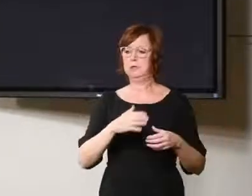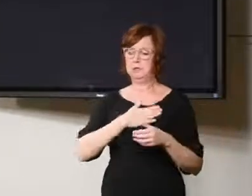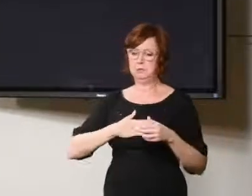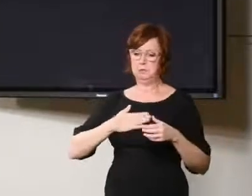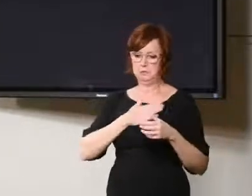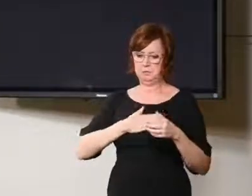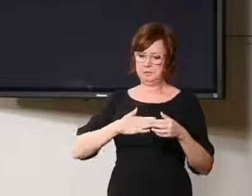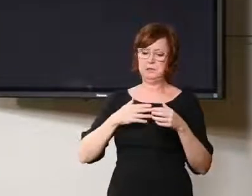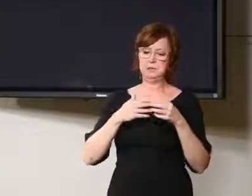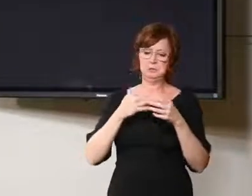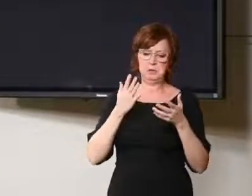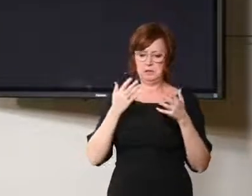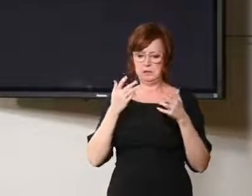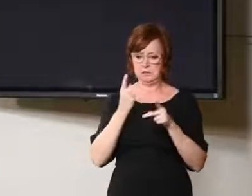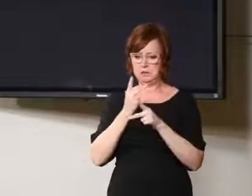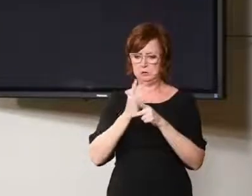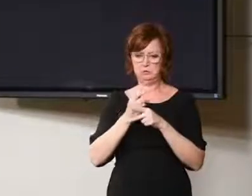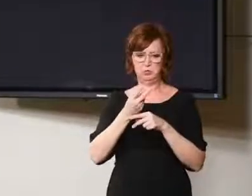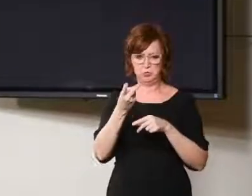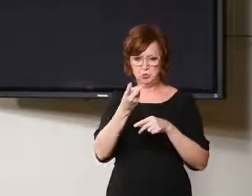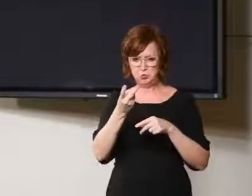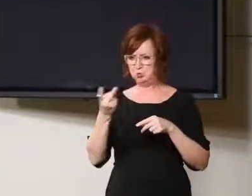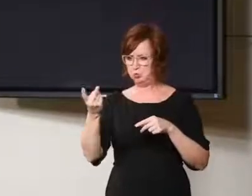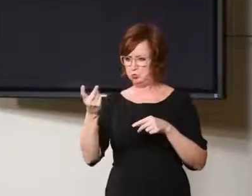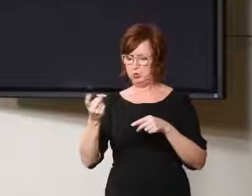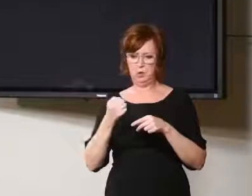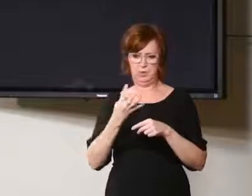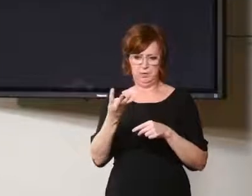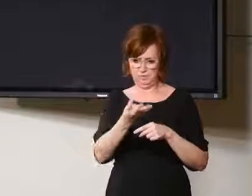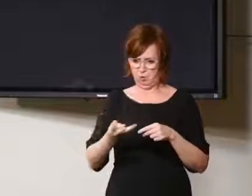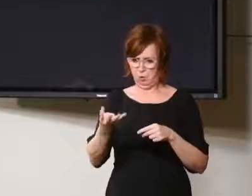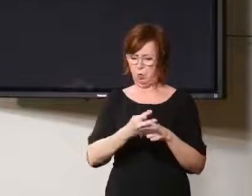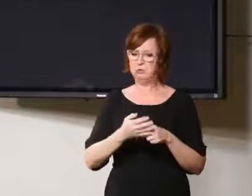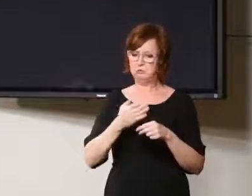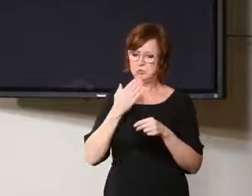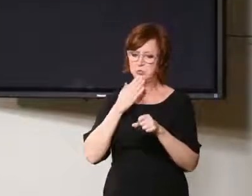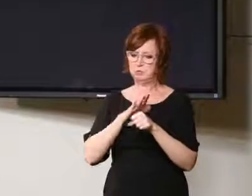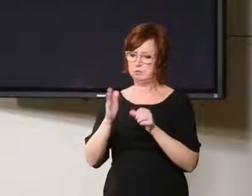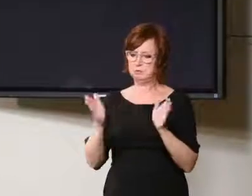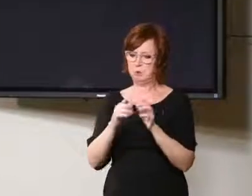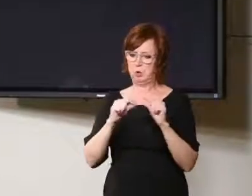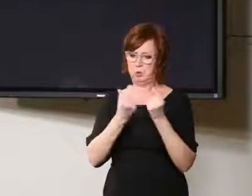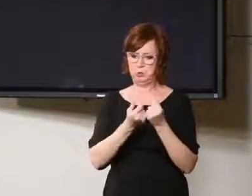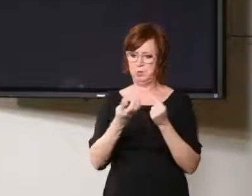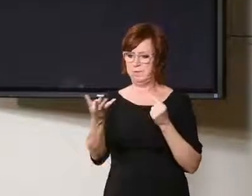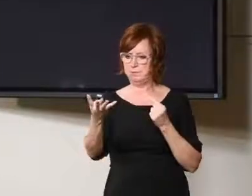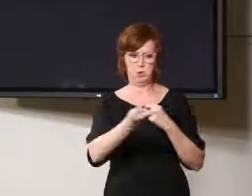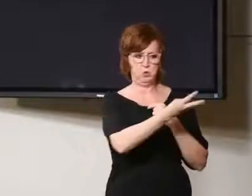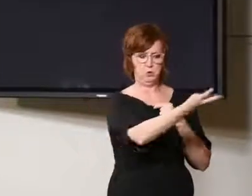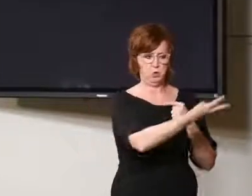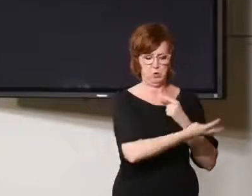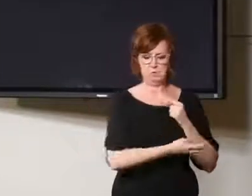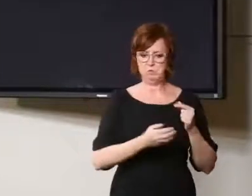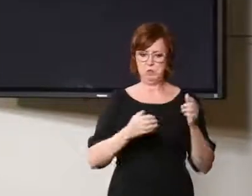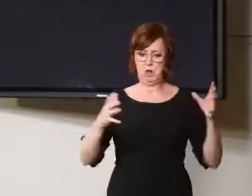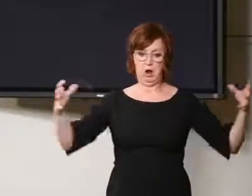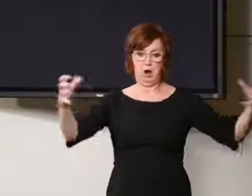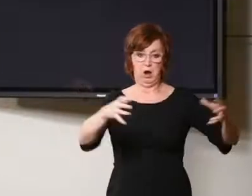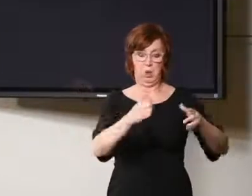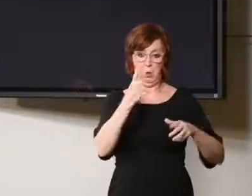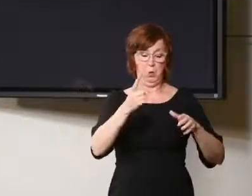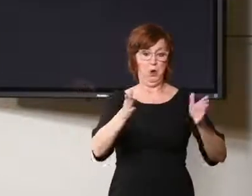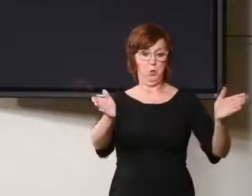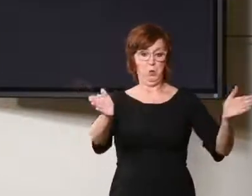or 4 at a time, having a meal together or having some group activity, really to minimize the risk of a